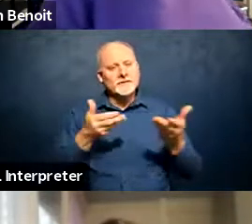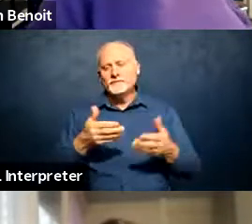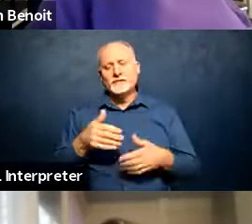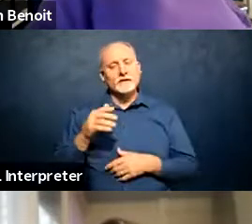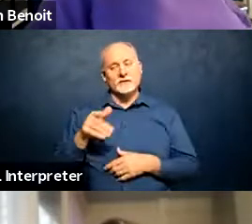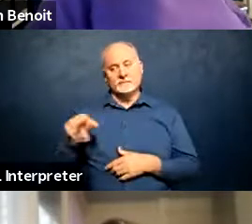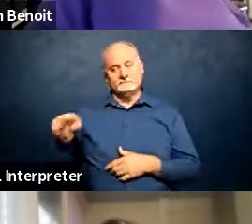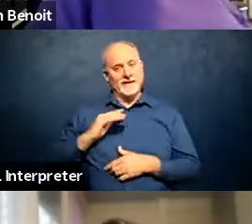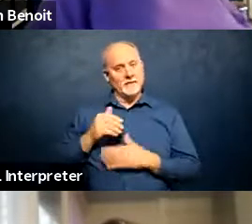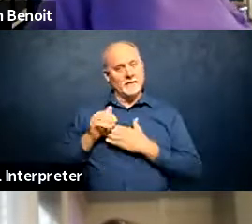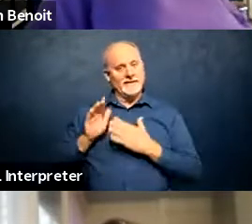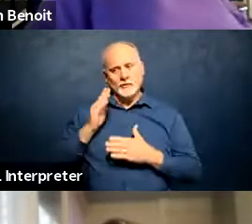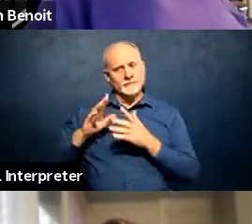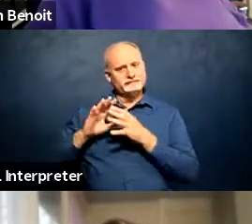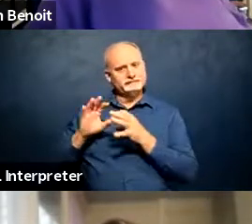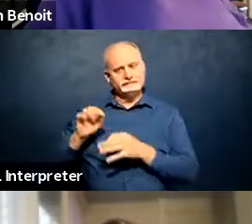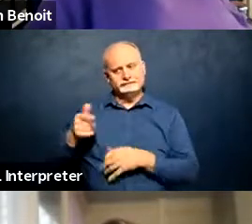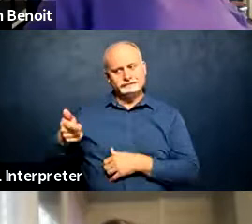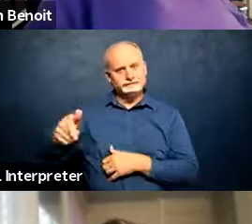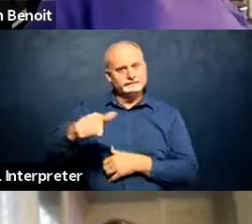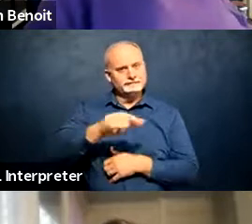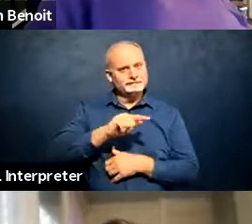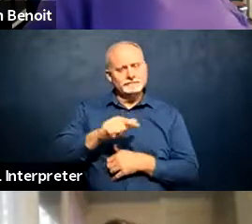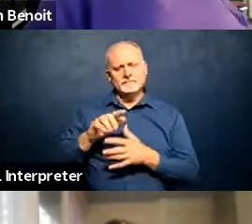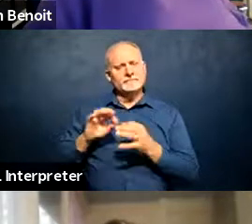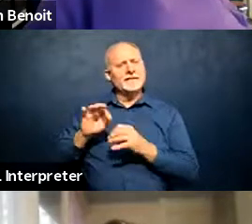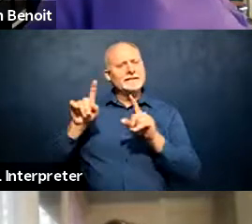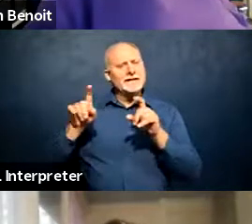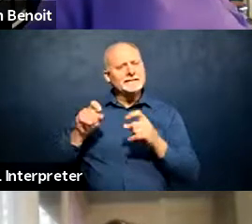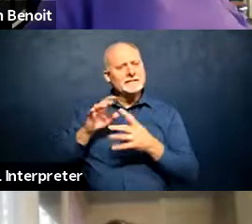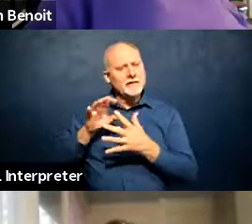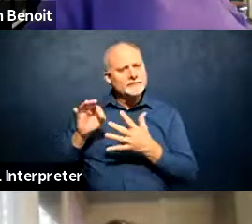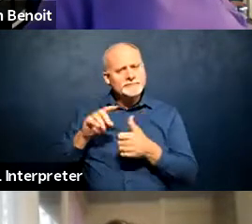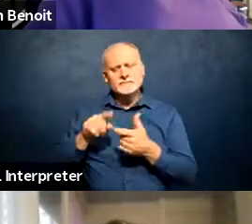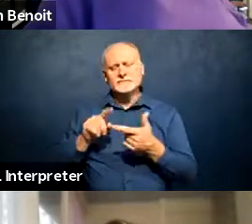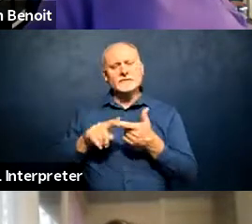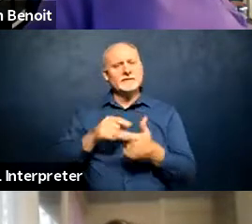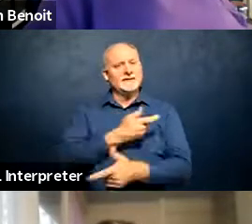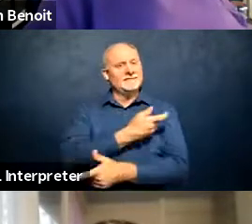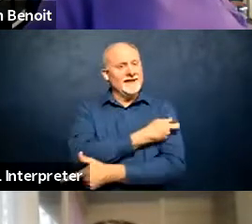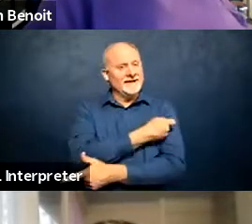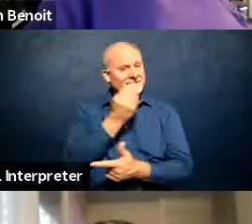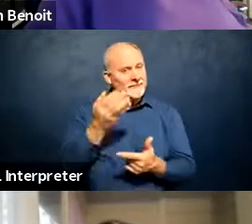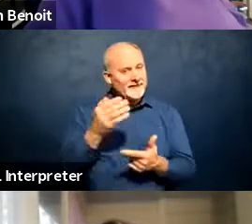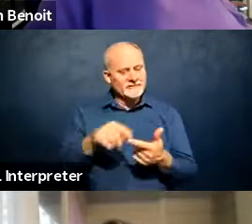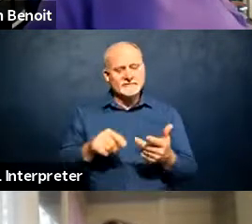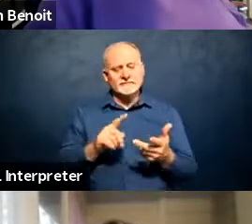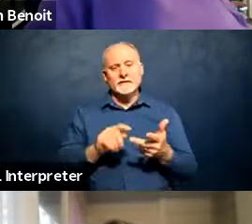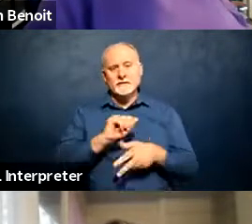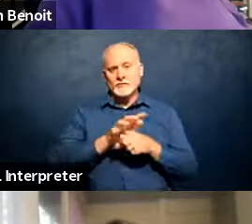our leaders here at UAB. You'll hear about testing options. You'll hear about vaccine information and the latest on